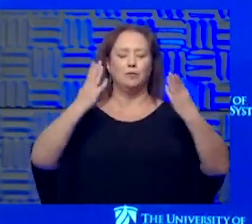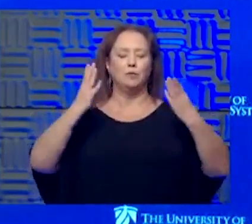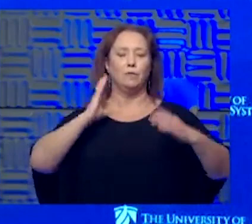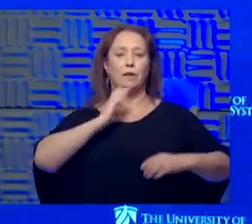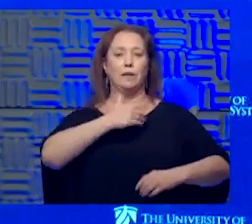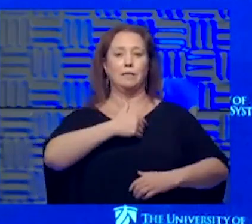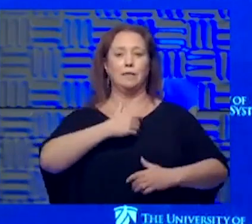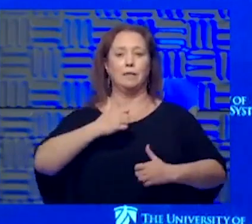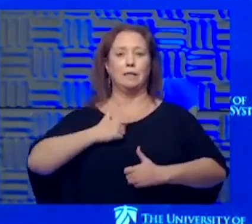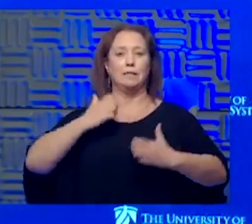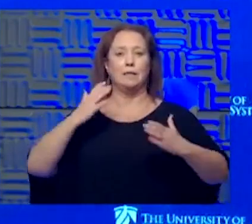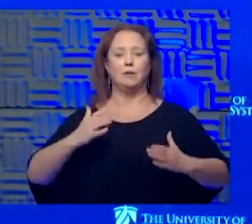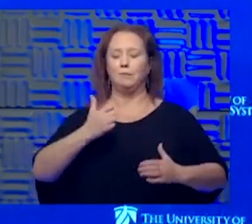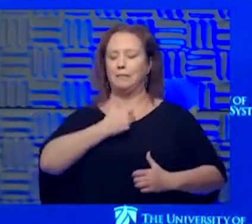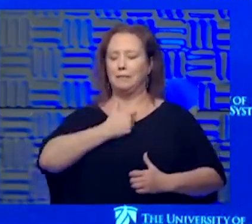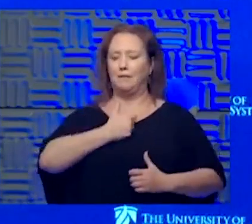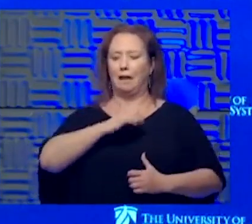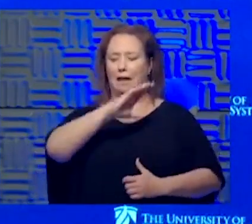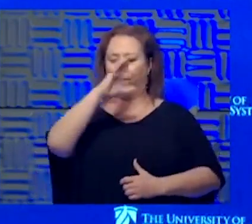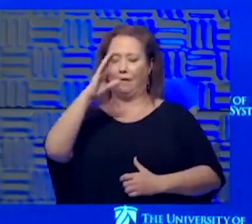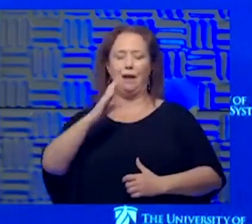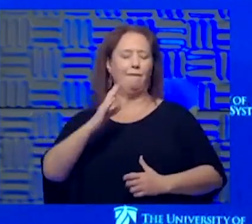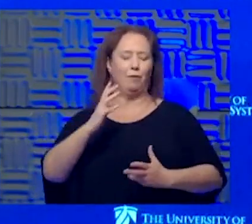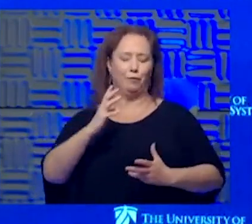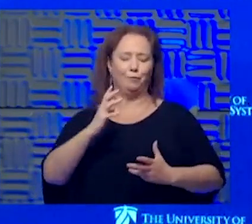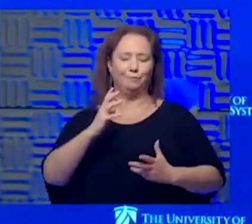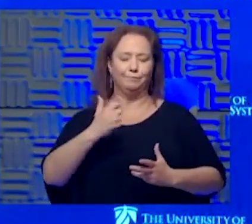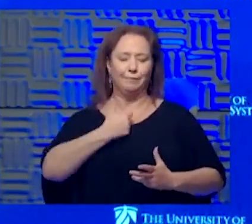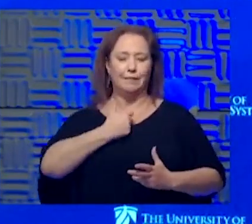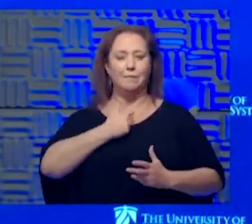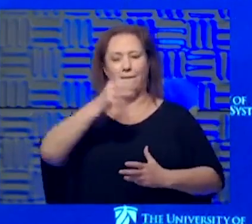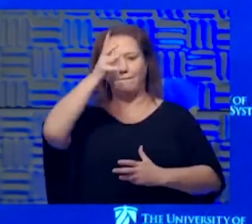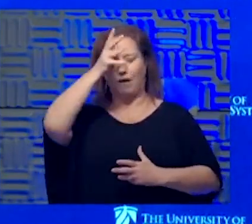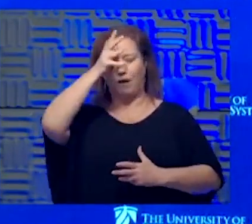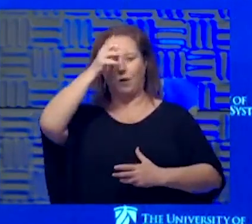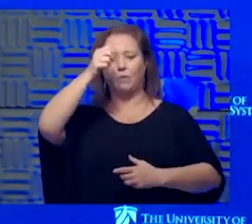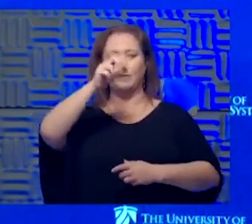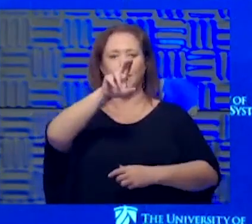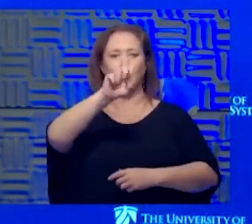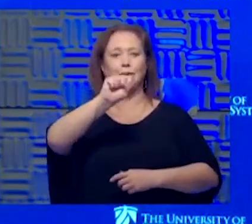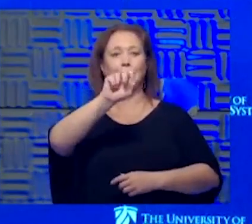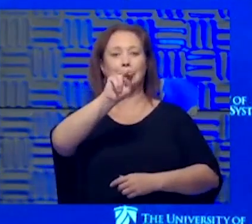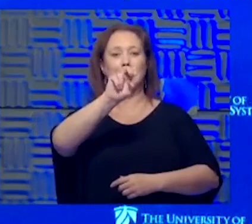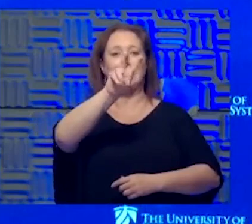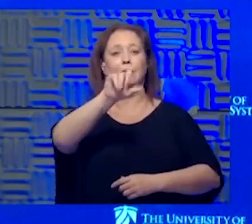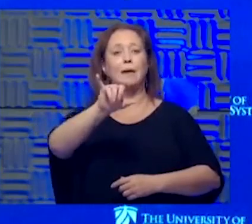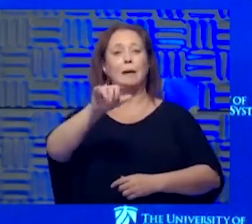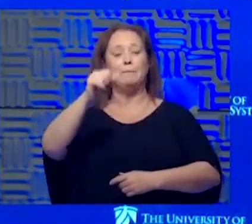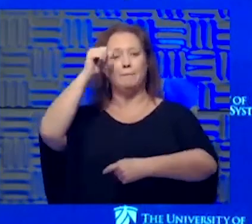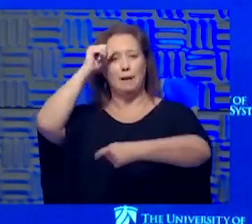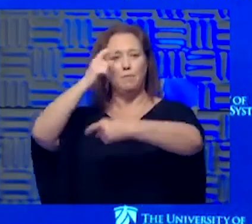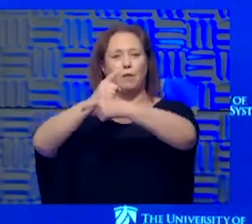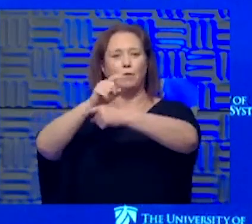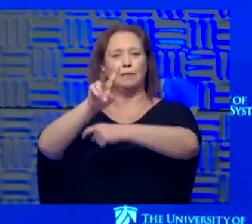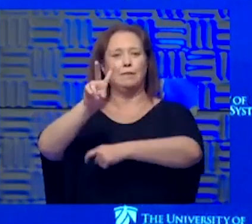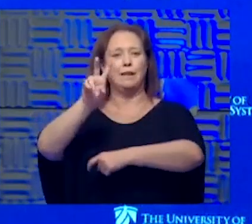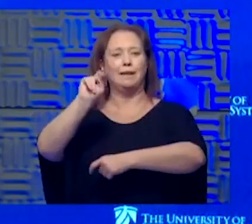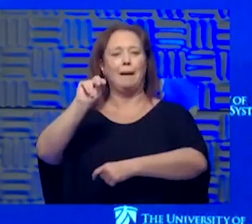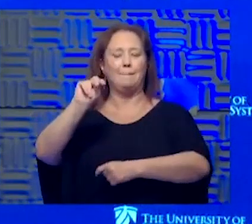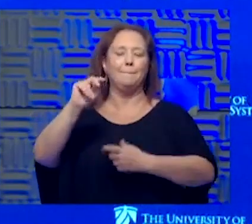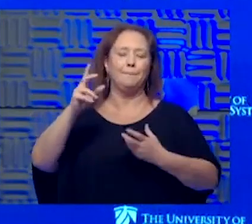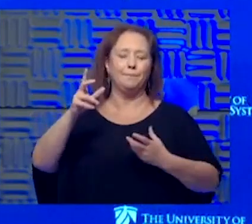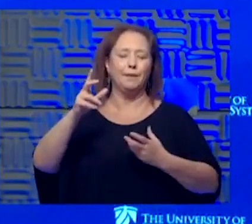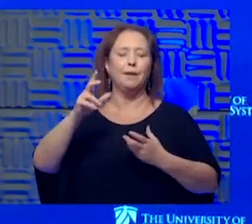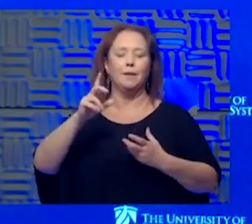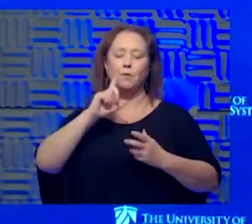Like the senator, I never held that distinction. My father was in the U.S. Navy. My brother was in the 101st Airborne in Vietnam. And I know